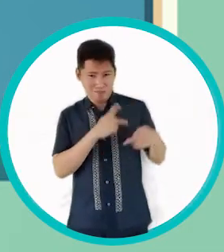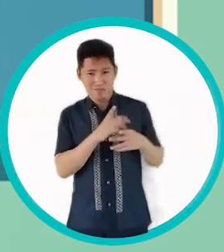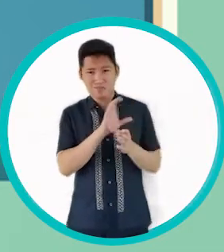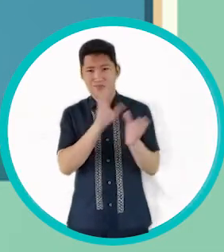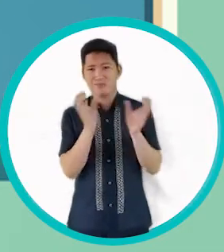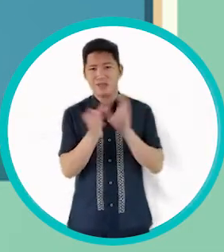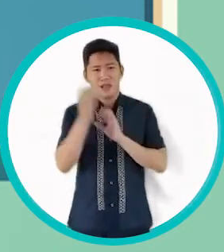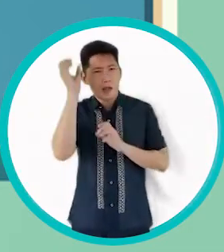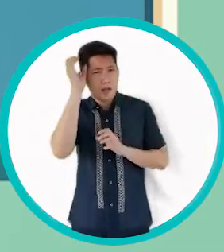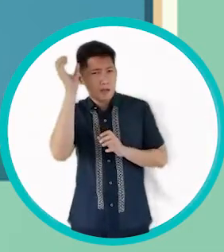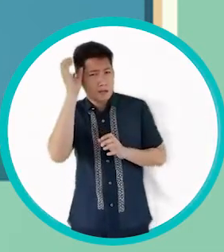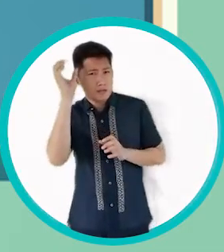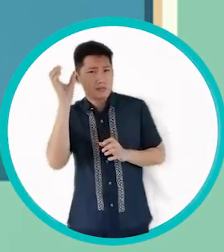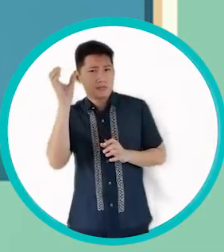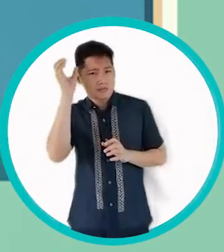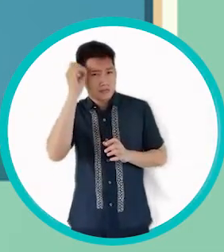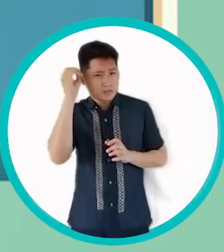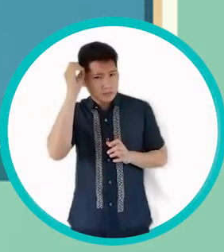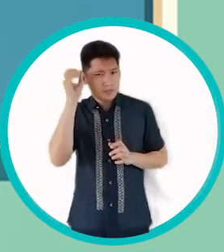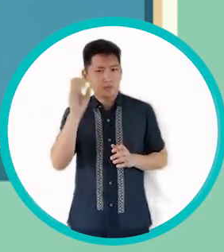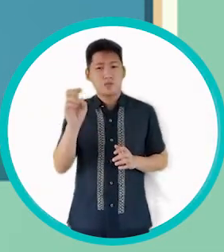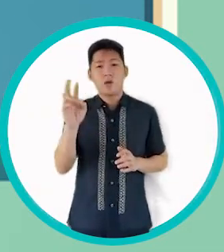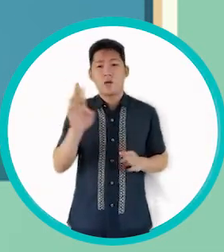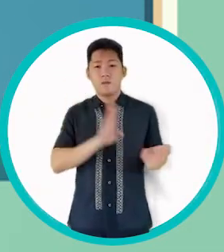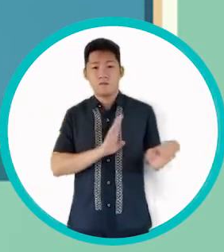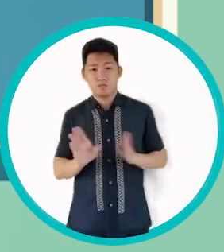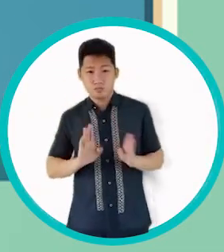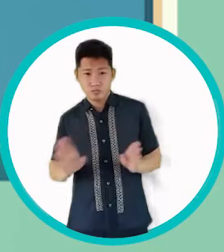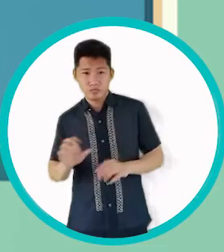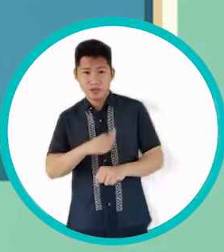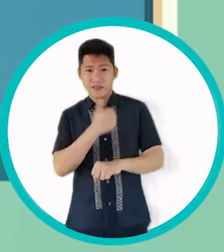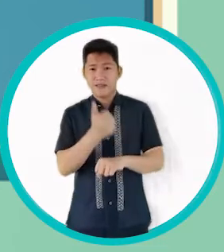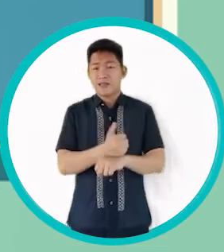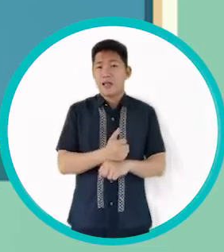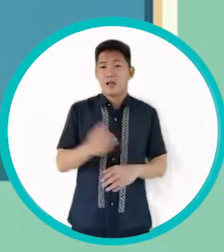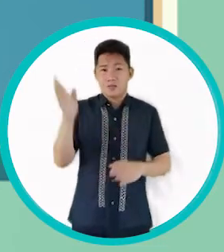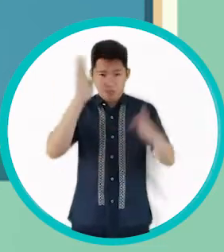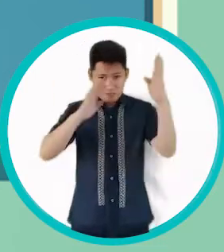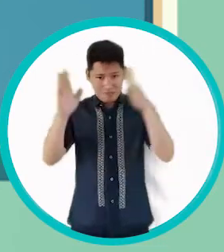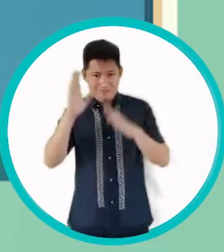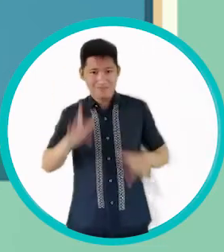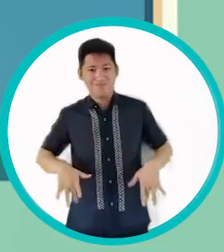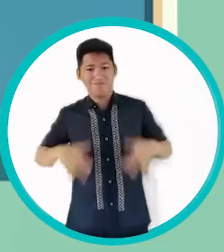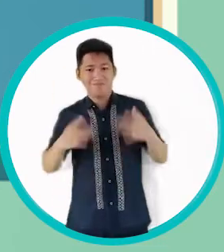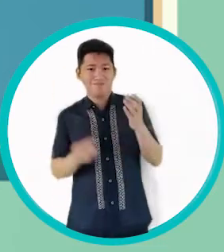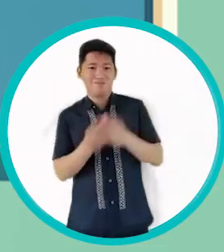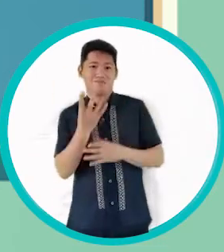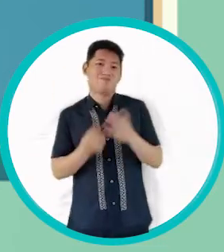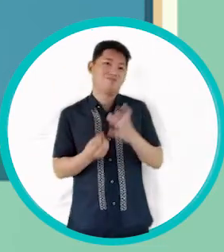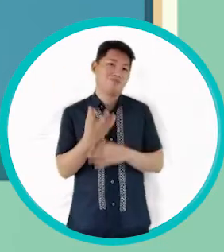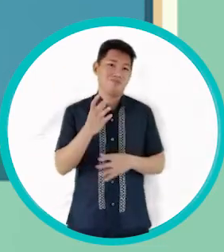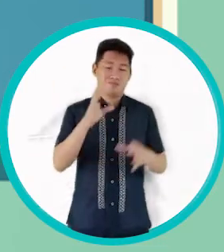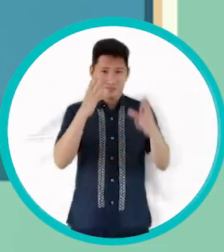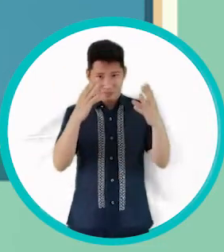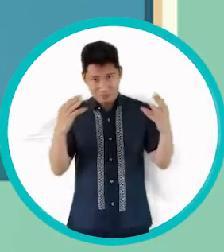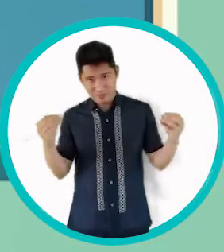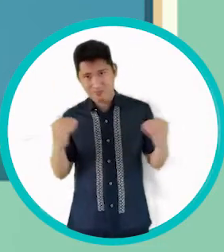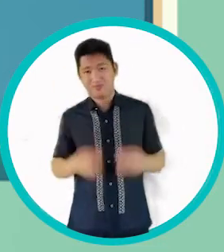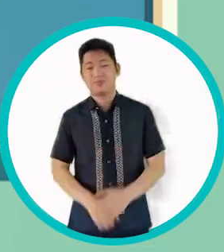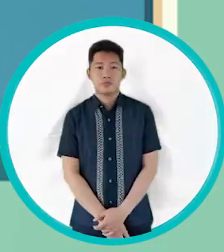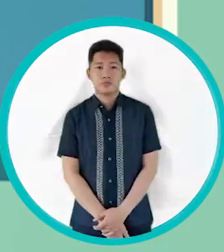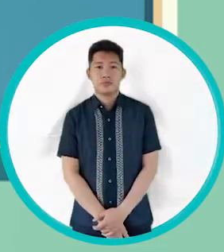in opinion or behavior by establishing that a problem exists, then providing a